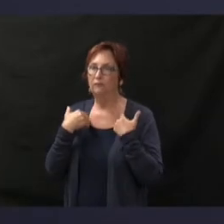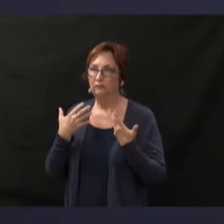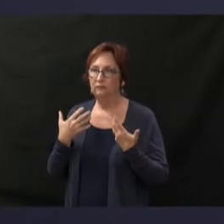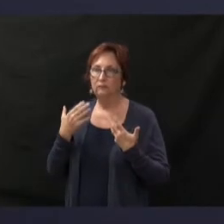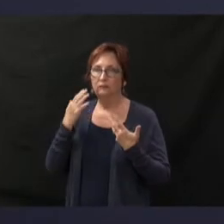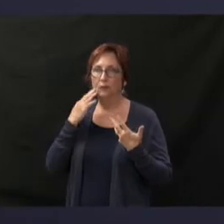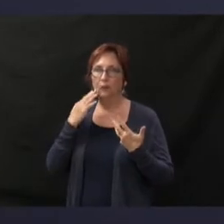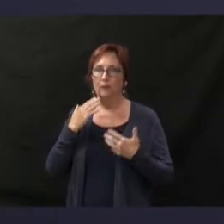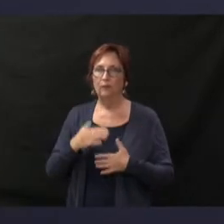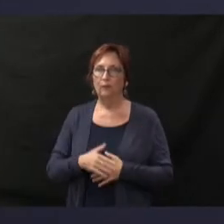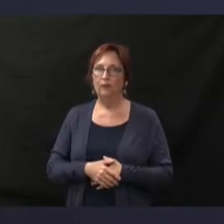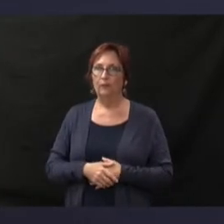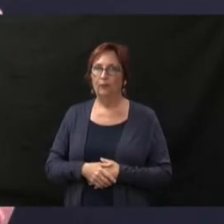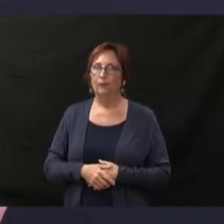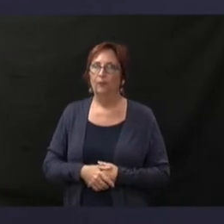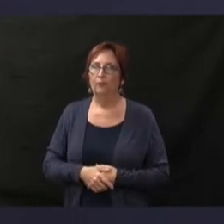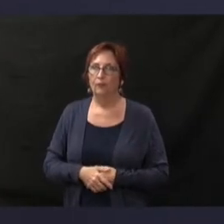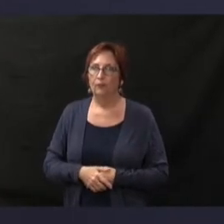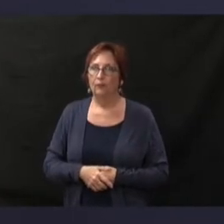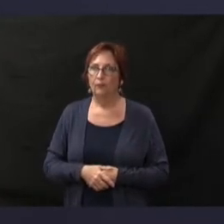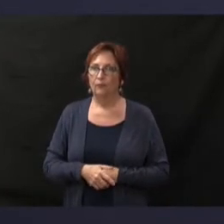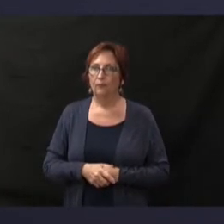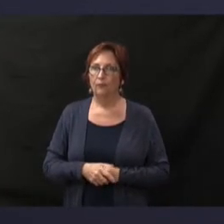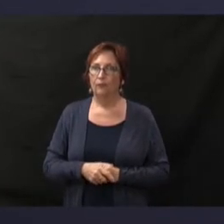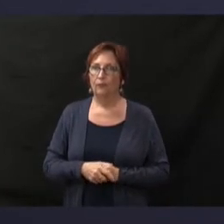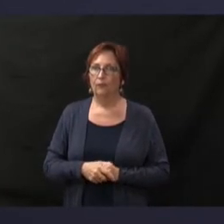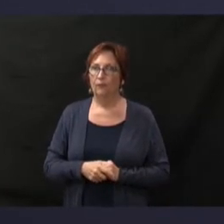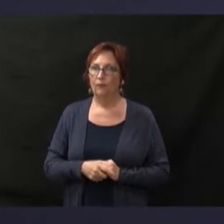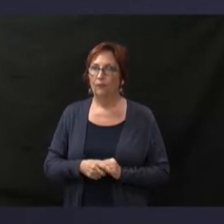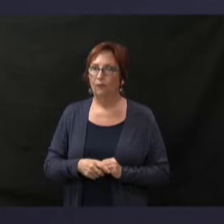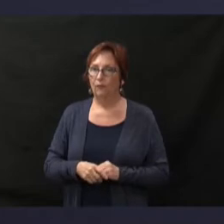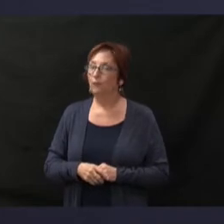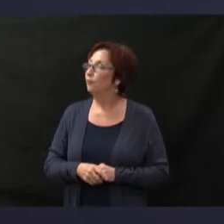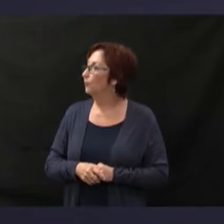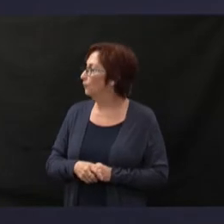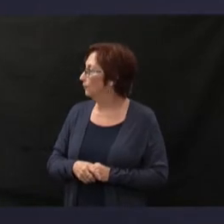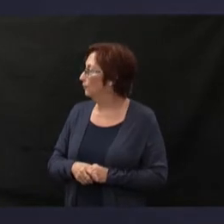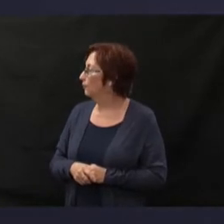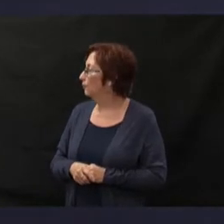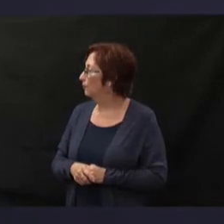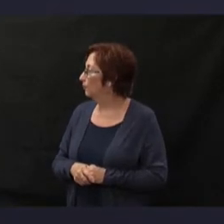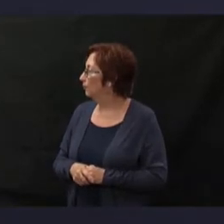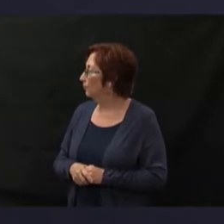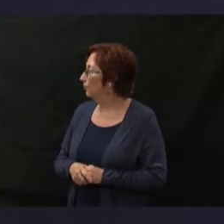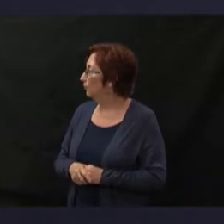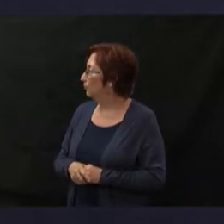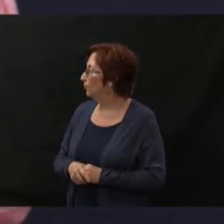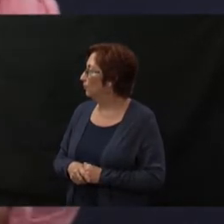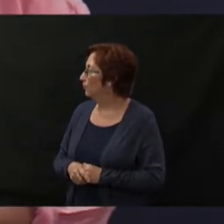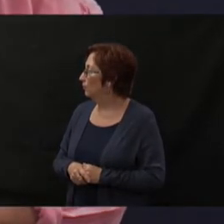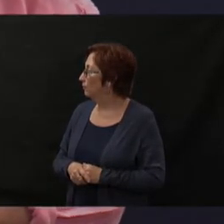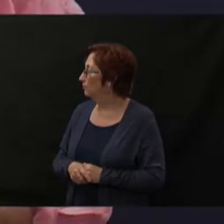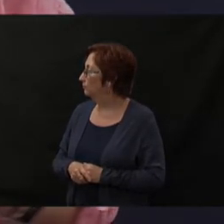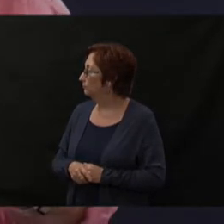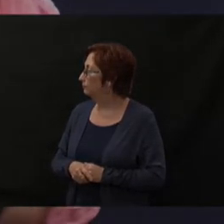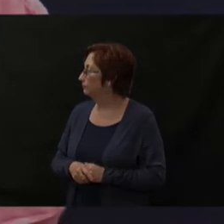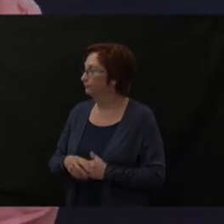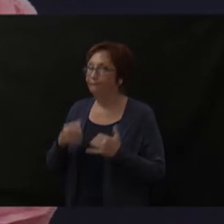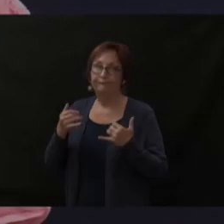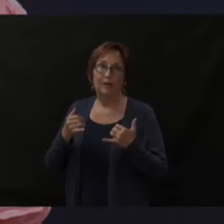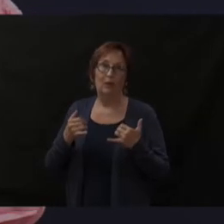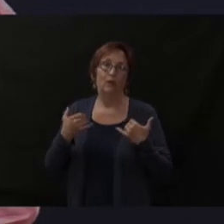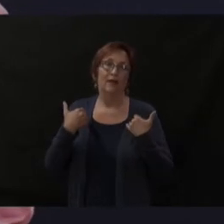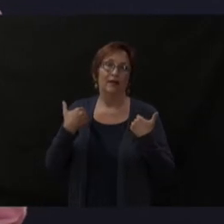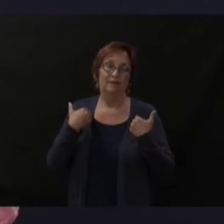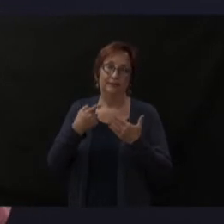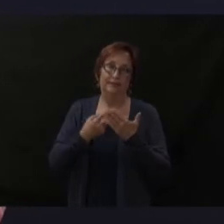turned me on to that book, and I ordered it and got it the next day, and now we've just been having discussions about sounds.